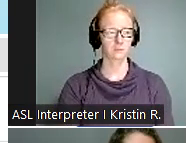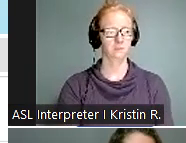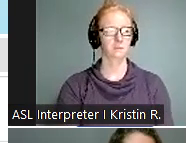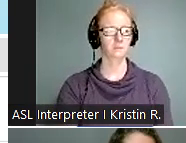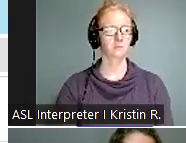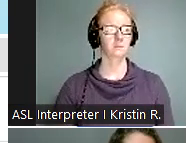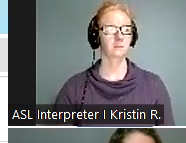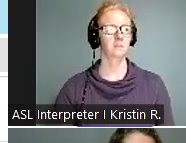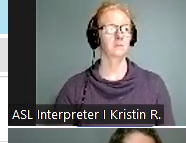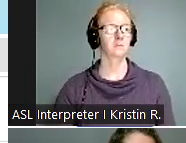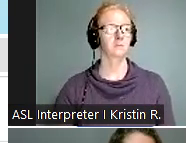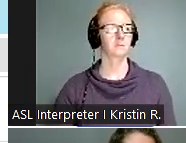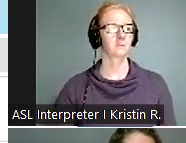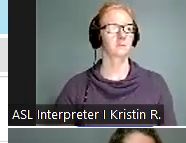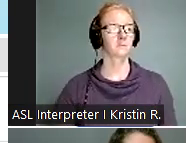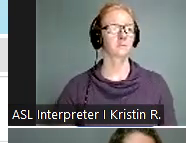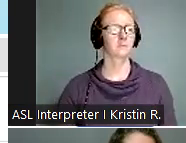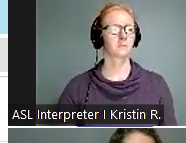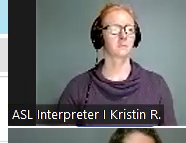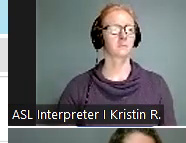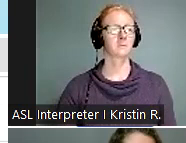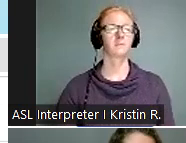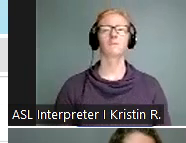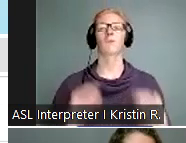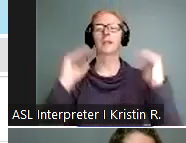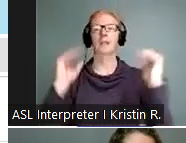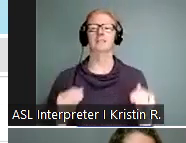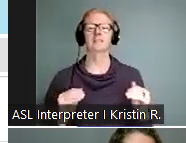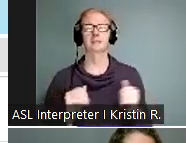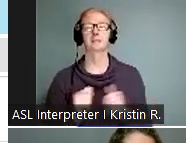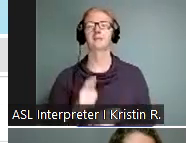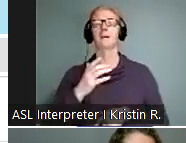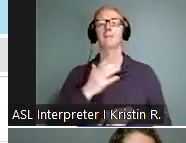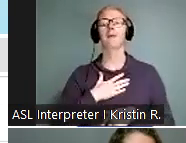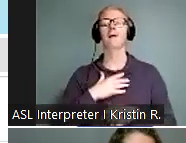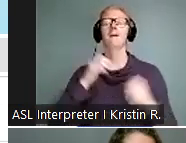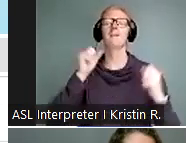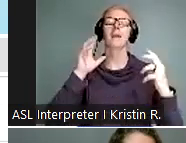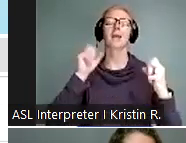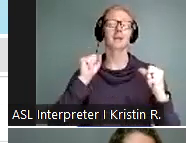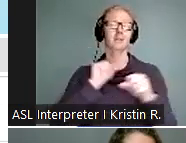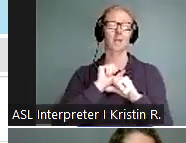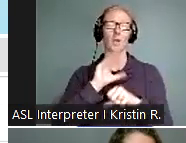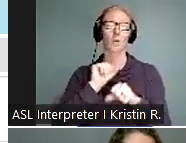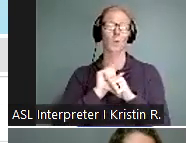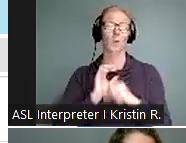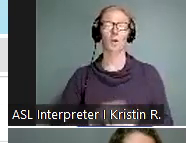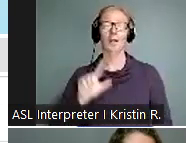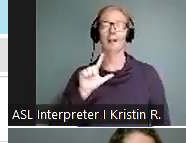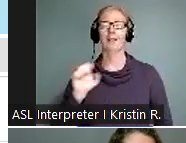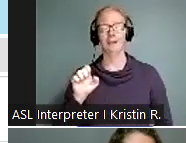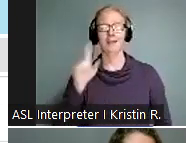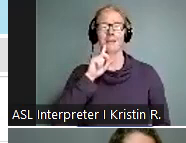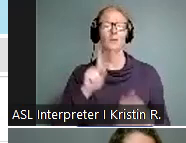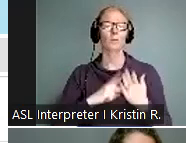And we'll move down to this next section. This was created by my amazing coworker, Lee. They were the project director before me, and